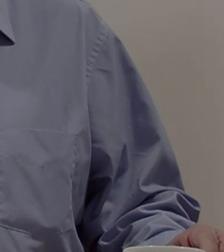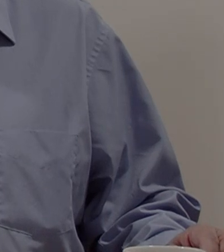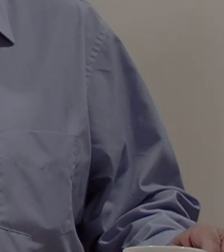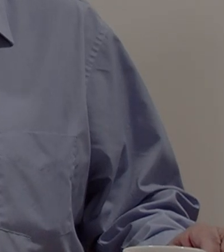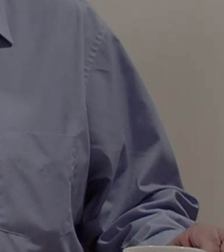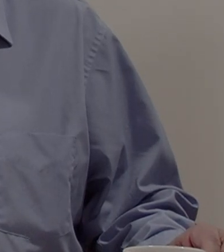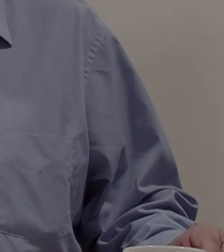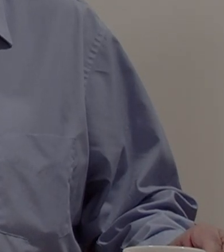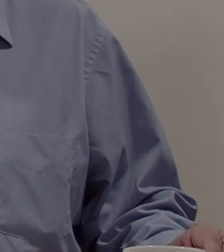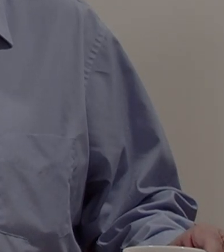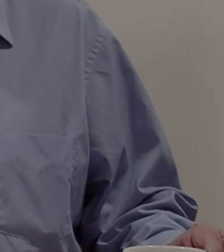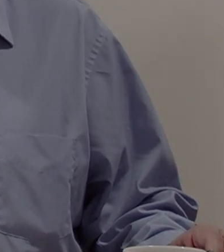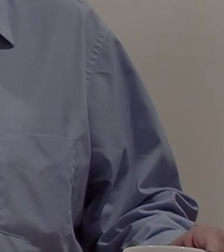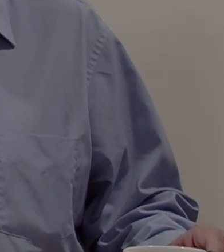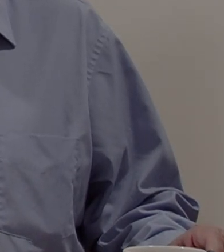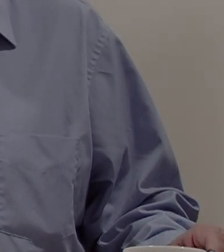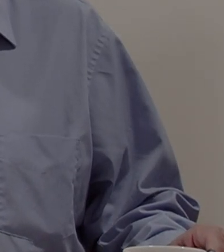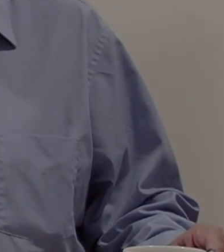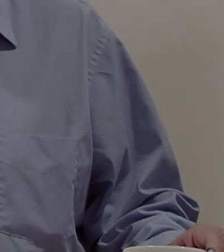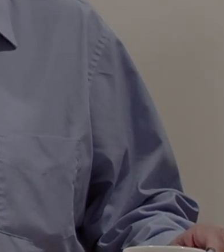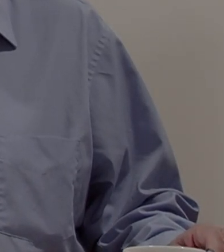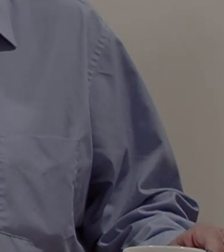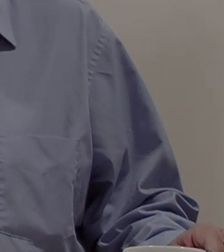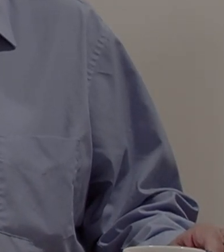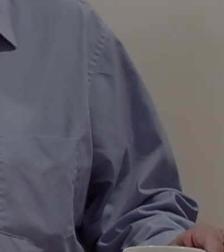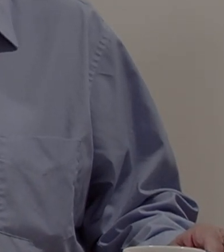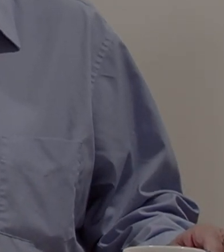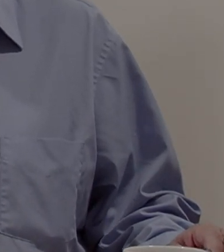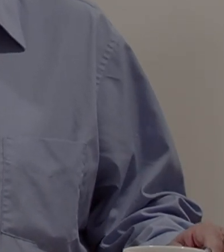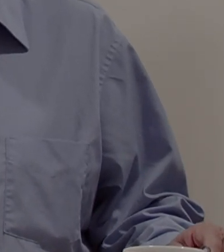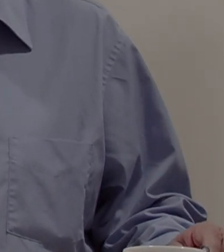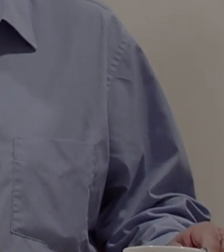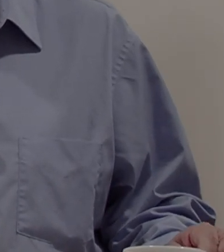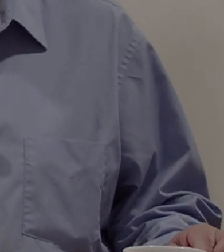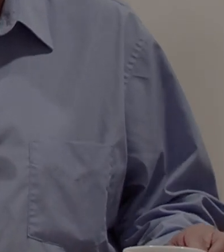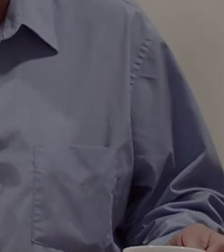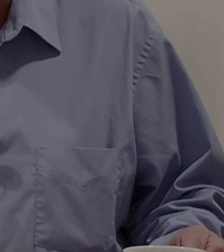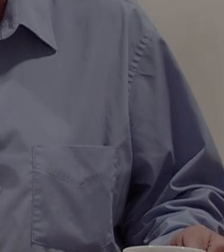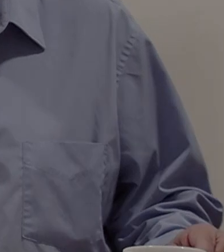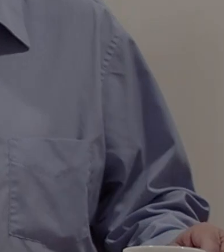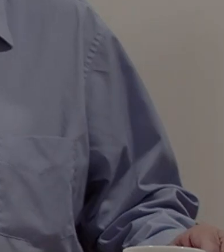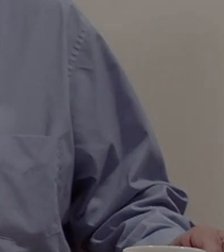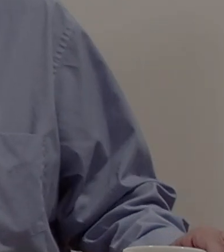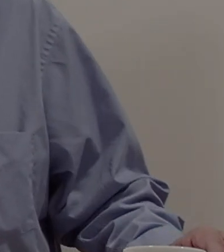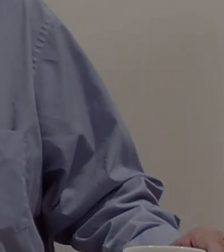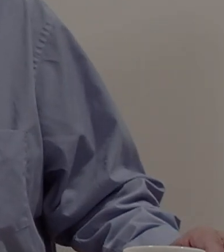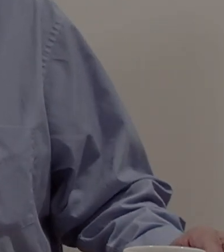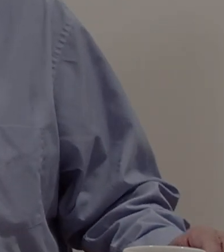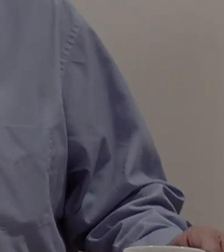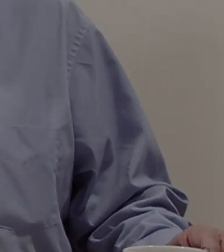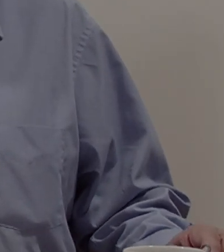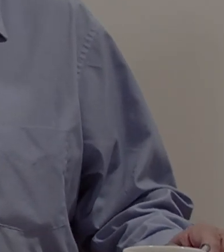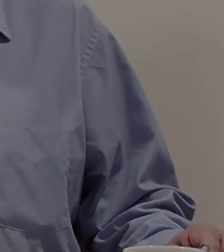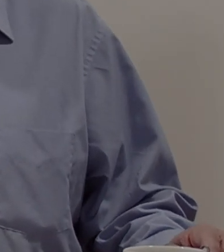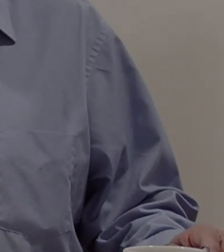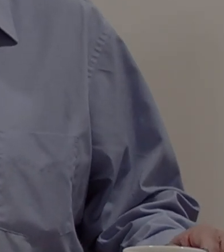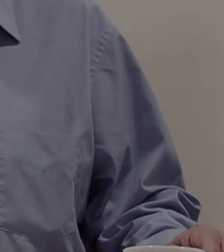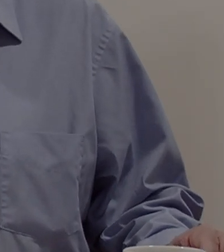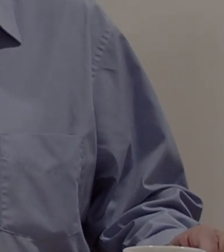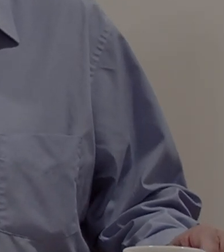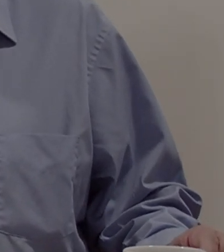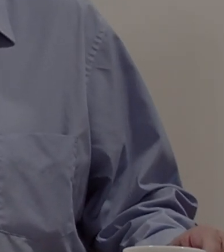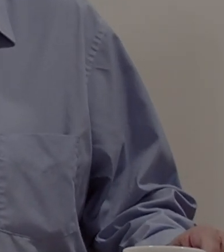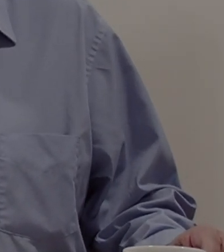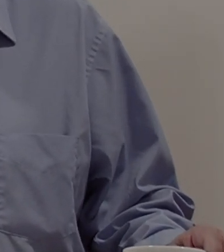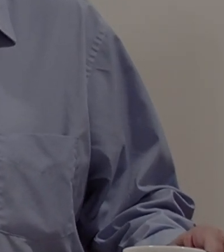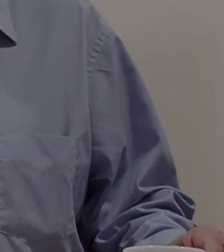there was a conference of press involving the Prime Minister François Legault, Prime Minister of Quebec. He was accompanied by